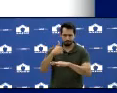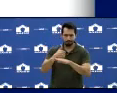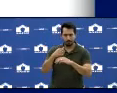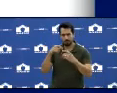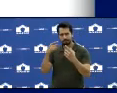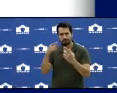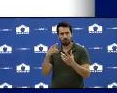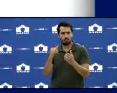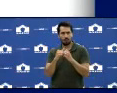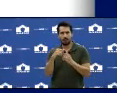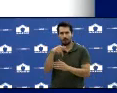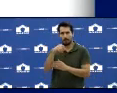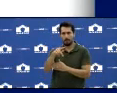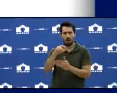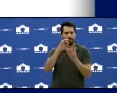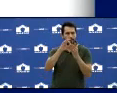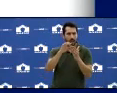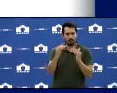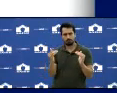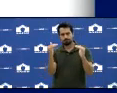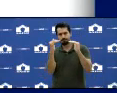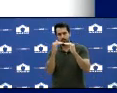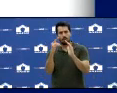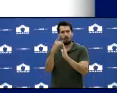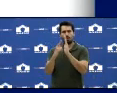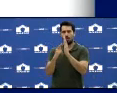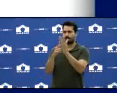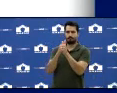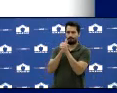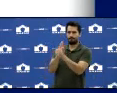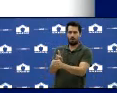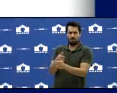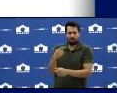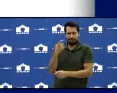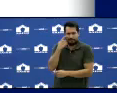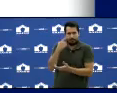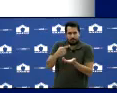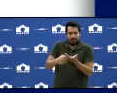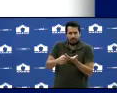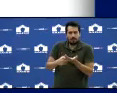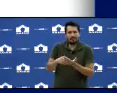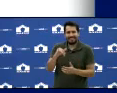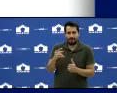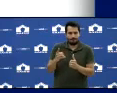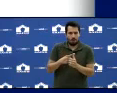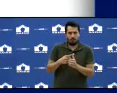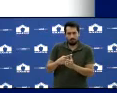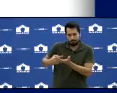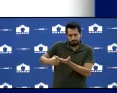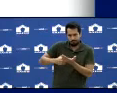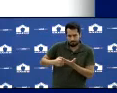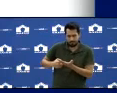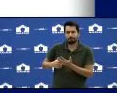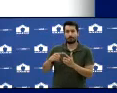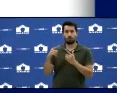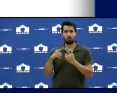aligning the population, looking at statutory requirements and those communities of interest that we discussed. That was step 1. Step 2 is what we're